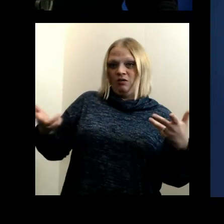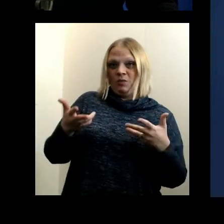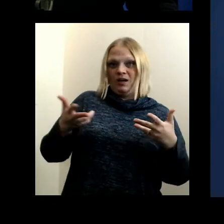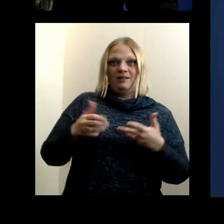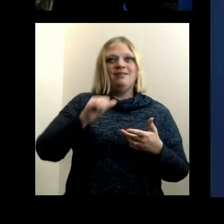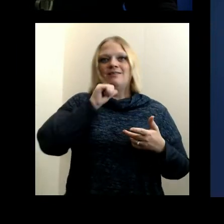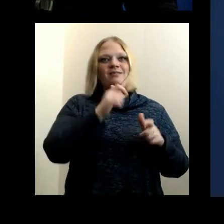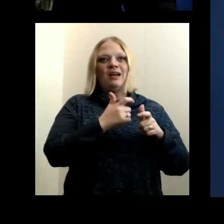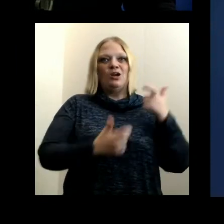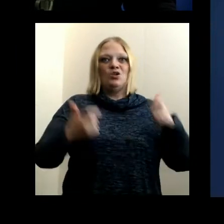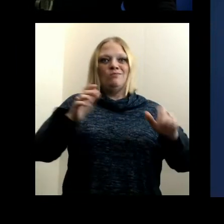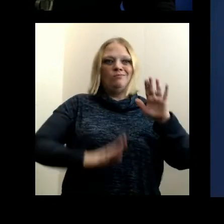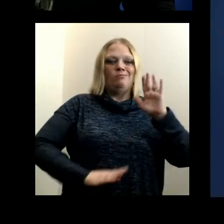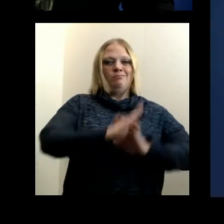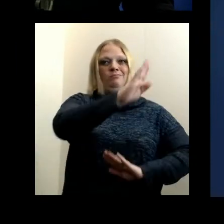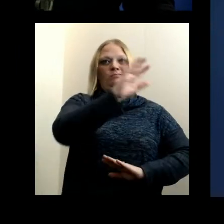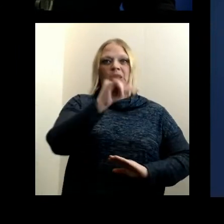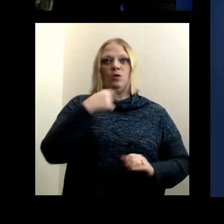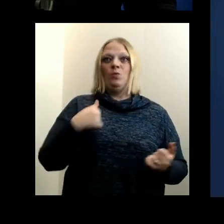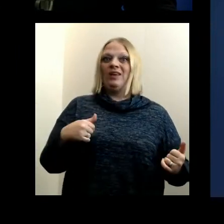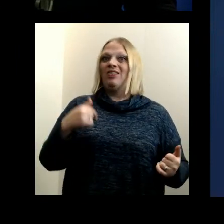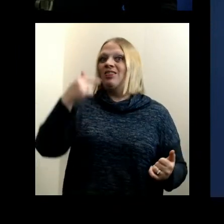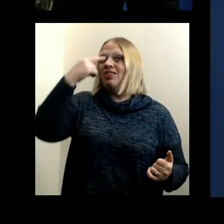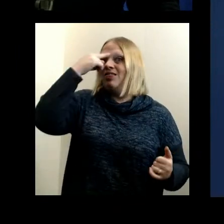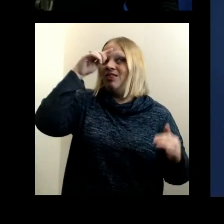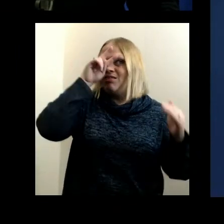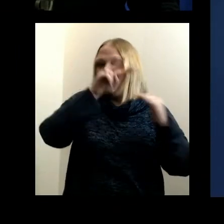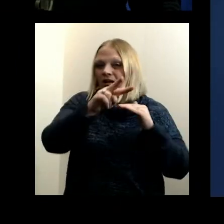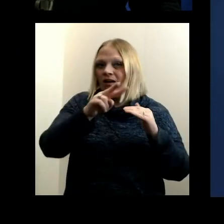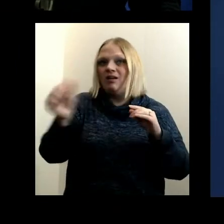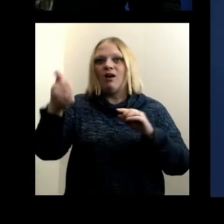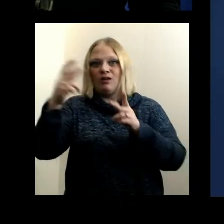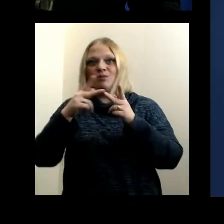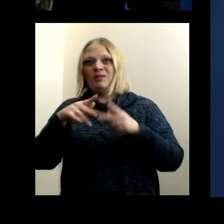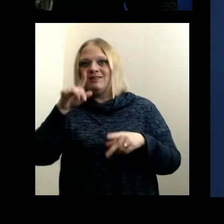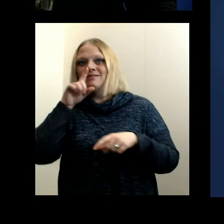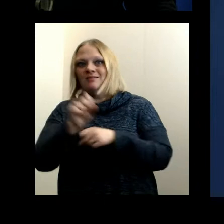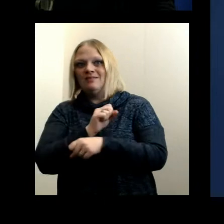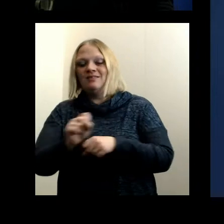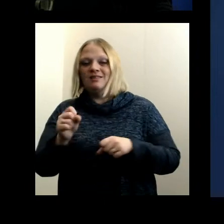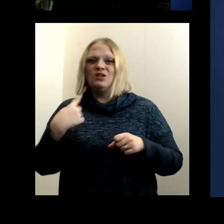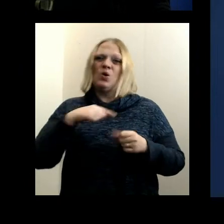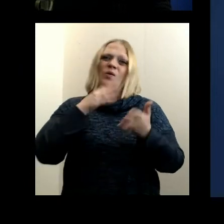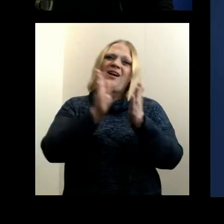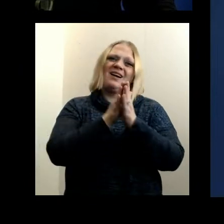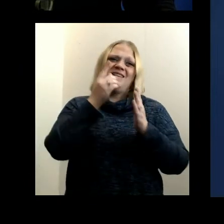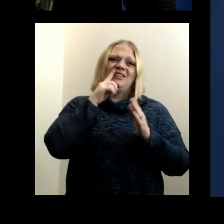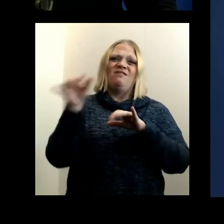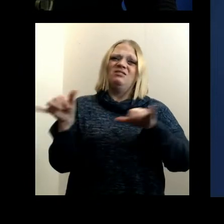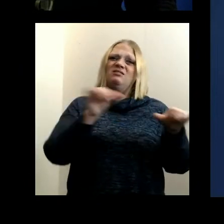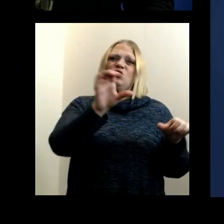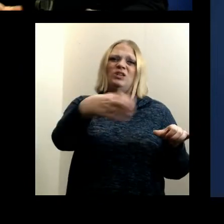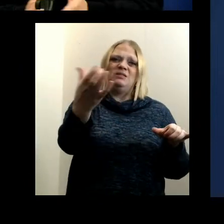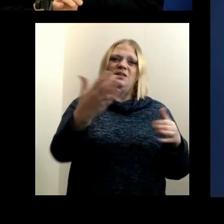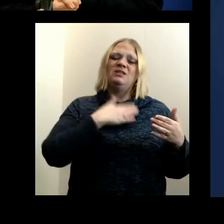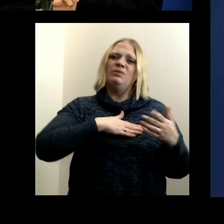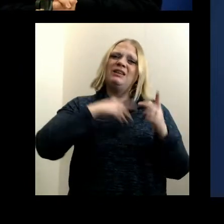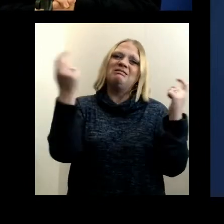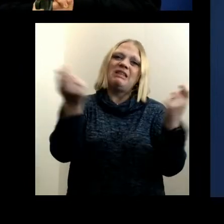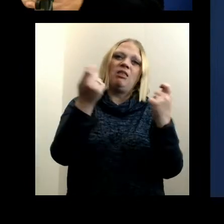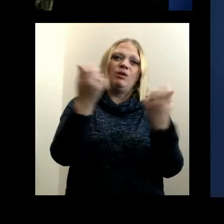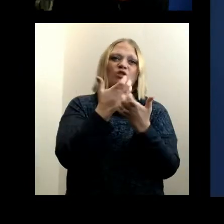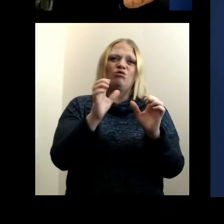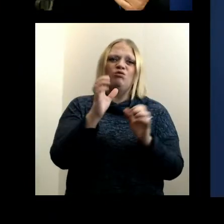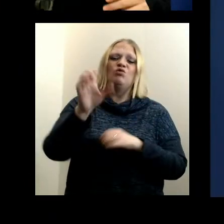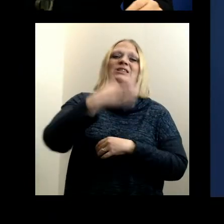as large a spike as we feared and what they saw in other areas. So we're asking for the same with regards to Christmas. Please celebrate your Christmas